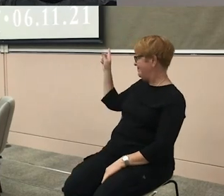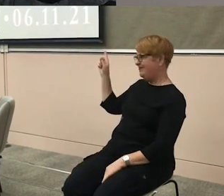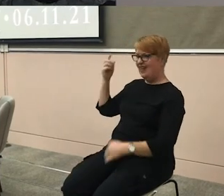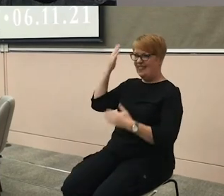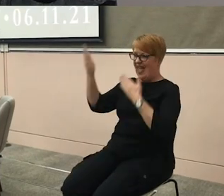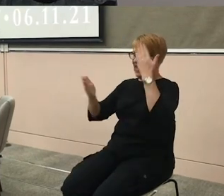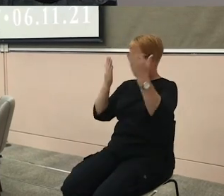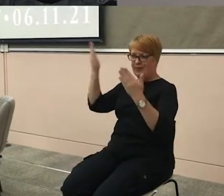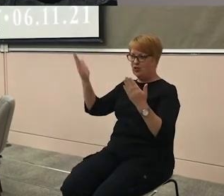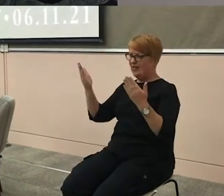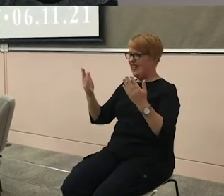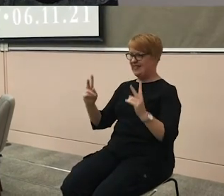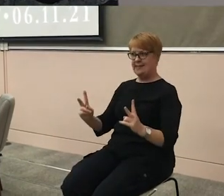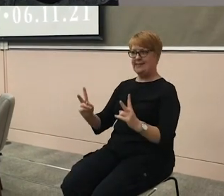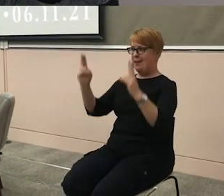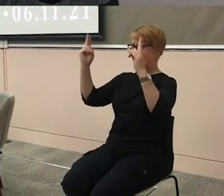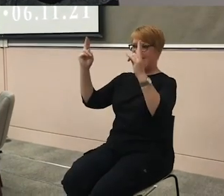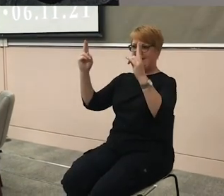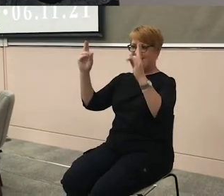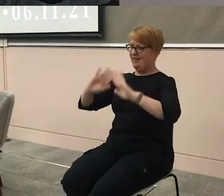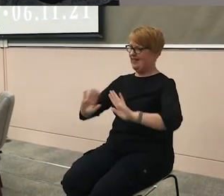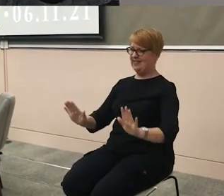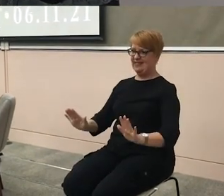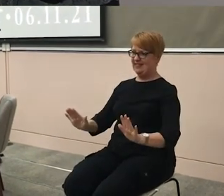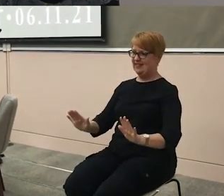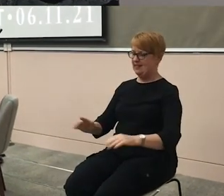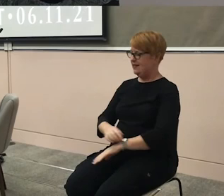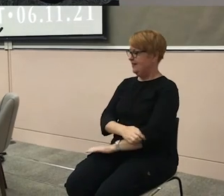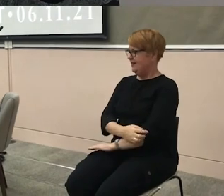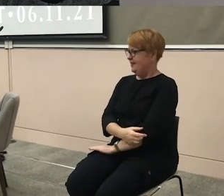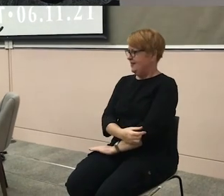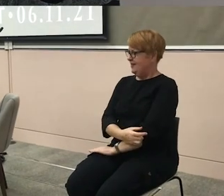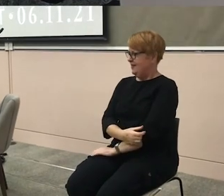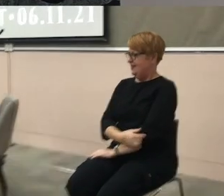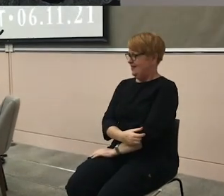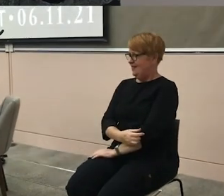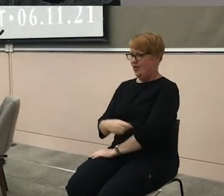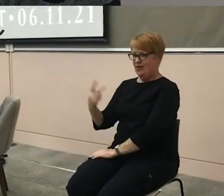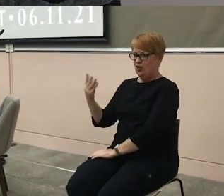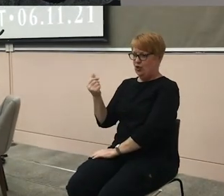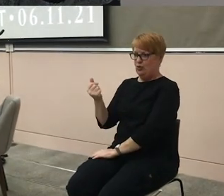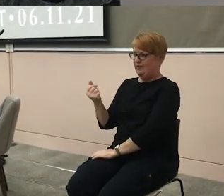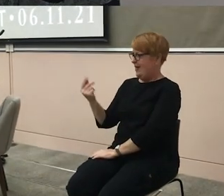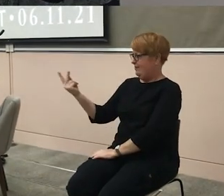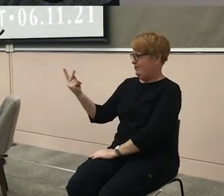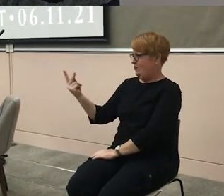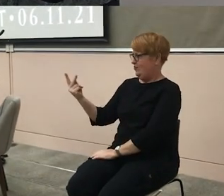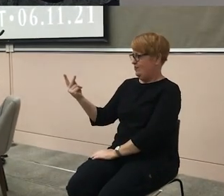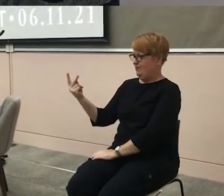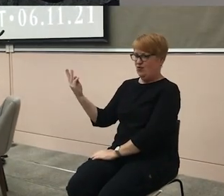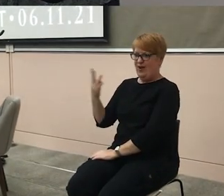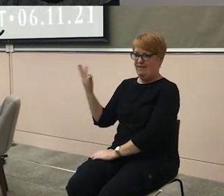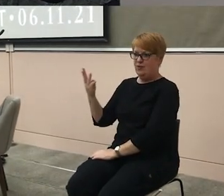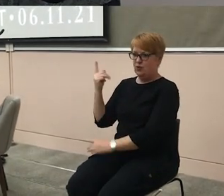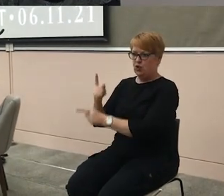edited. Yeah. We were chatting, Alina and Bushra and I were chatting until 2 in the morning at Bushra's house the